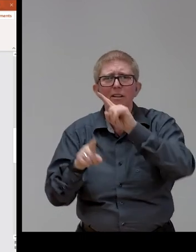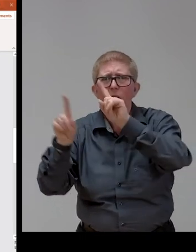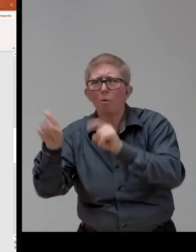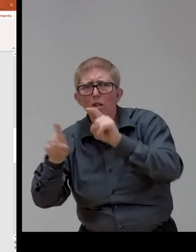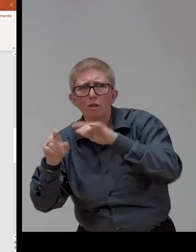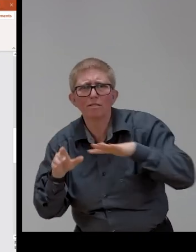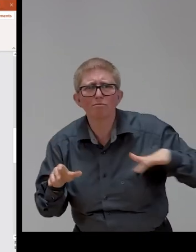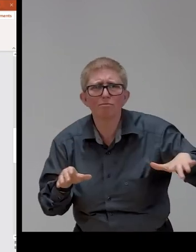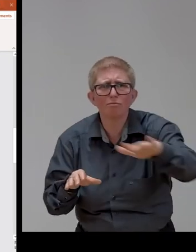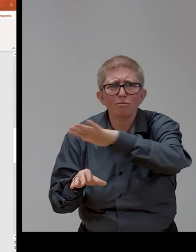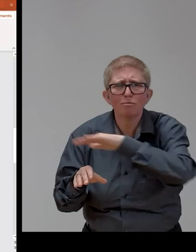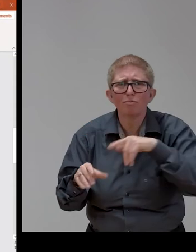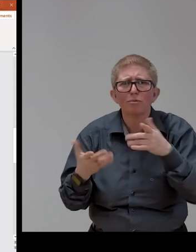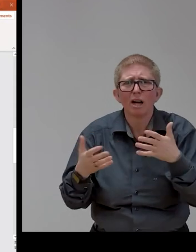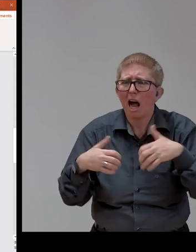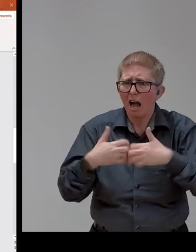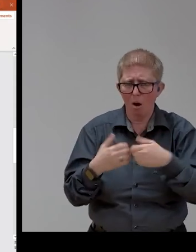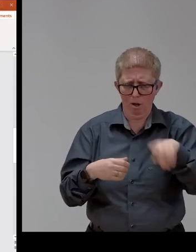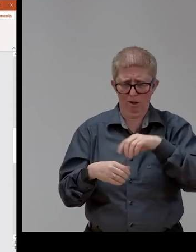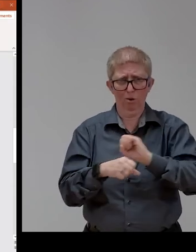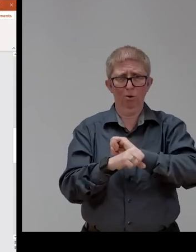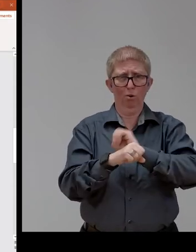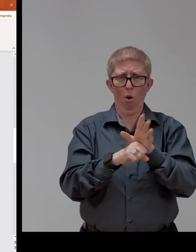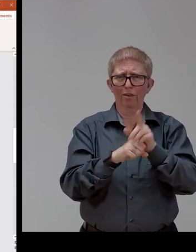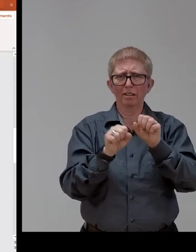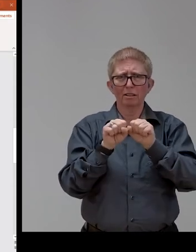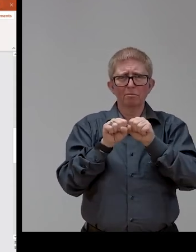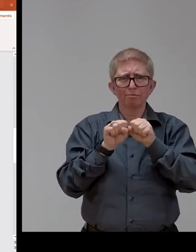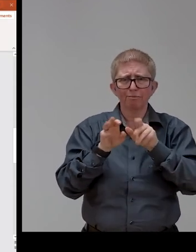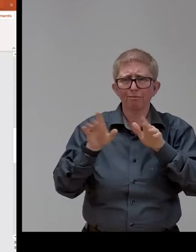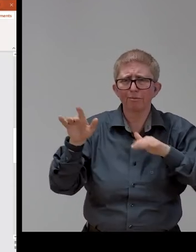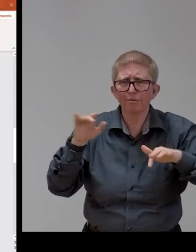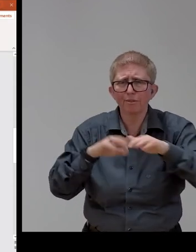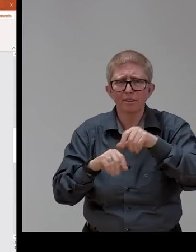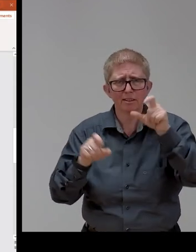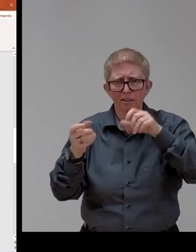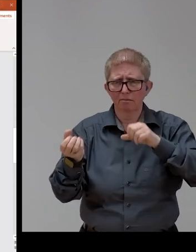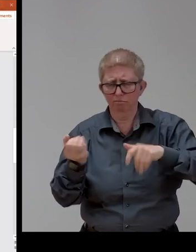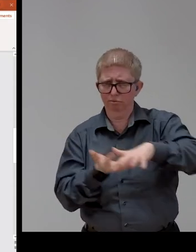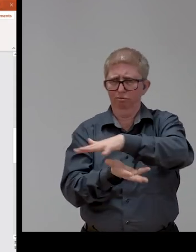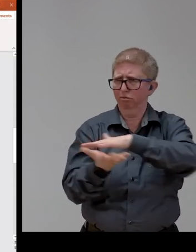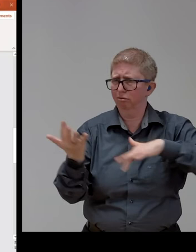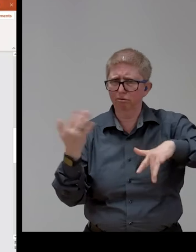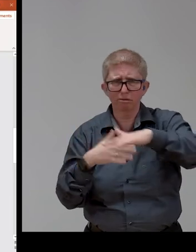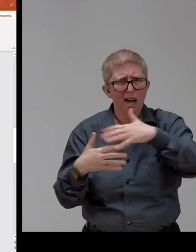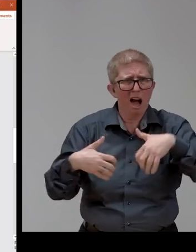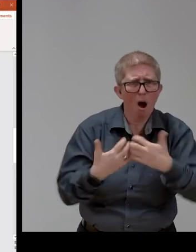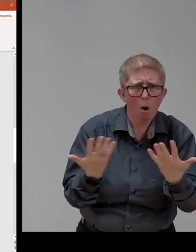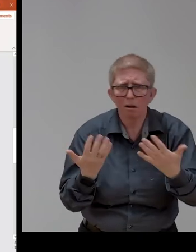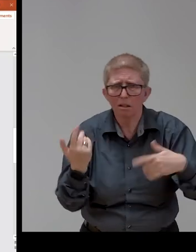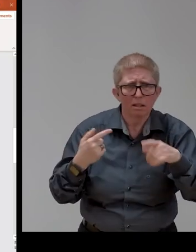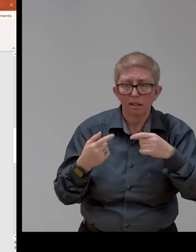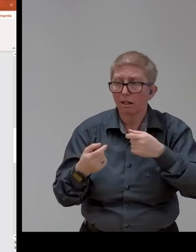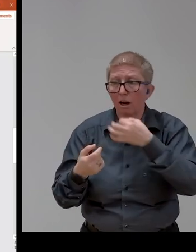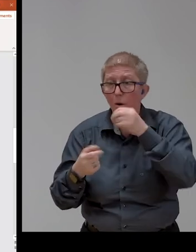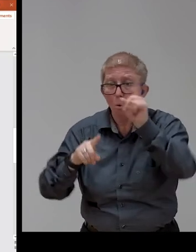the COVID-19. And that was something that we managed to, it was turned around very fast, only because